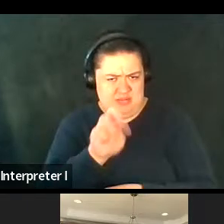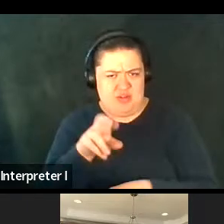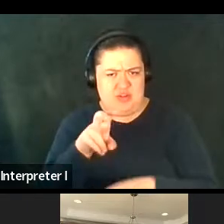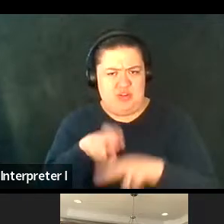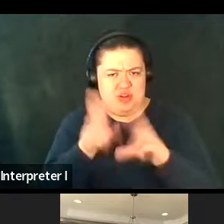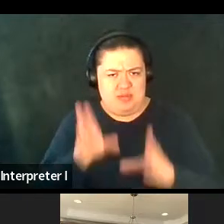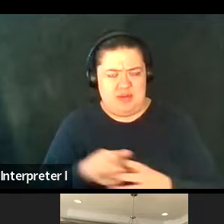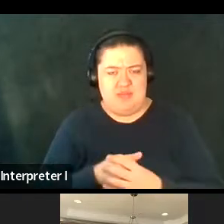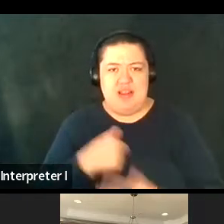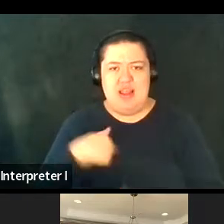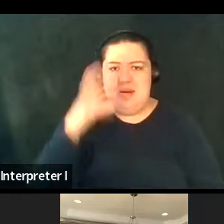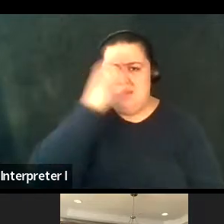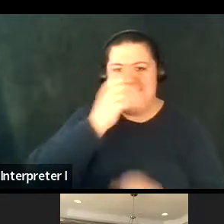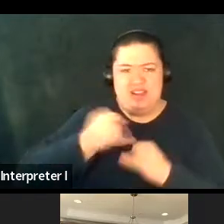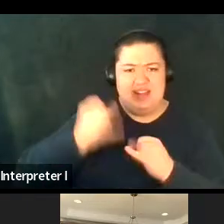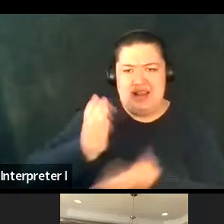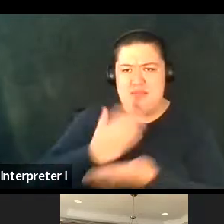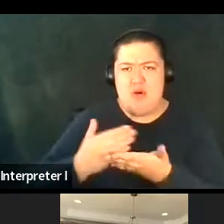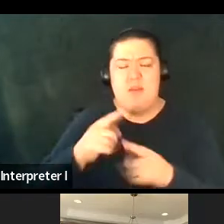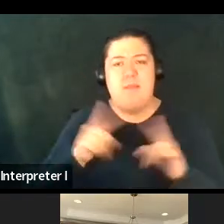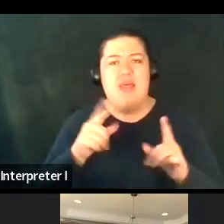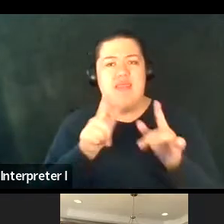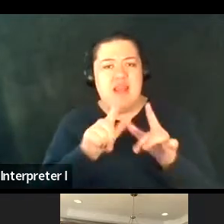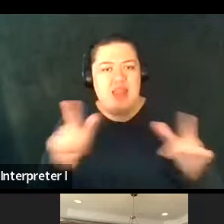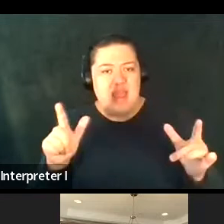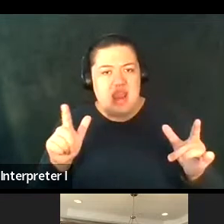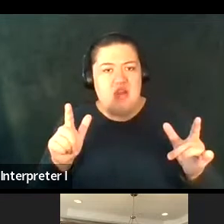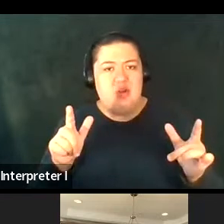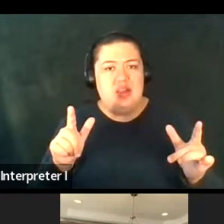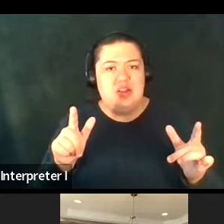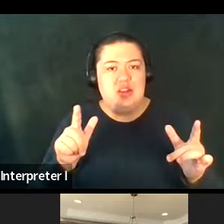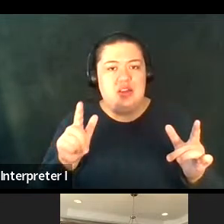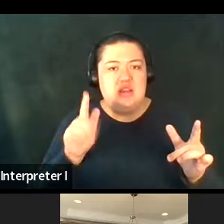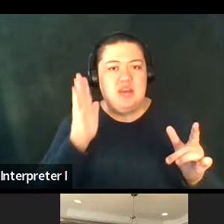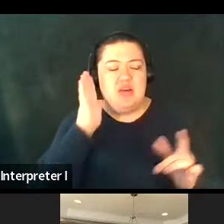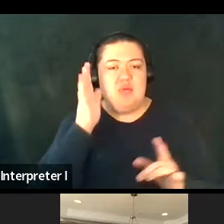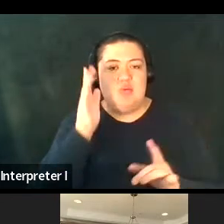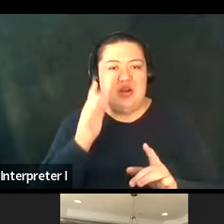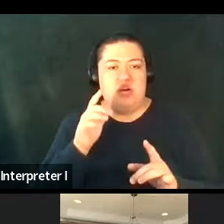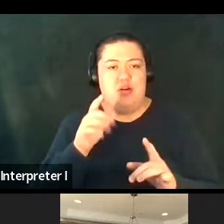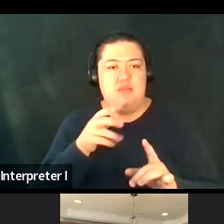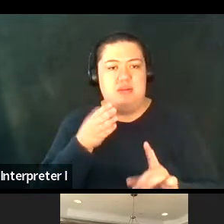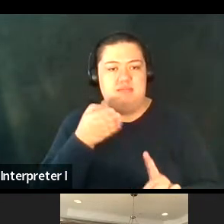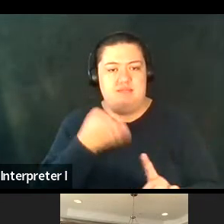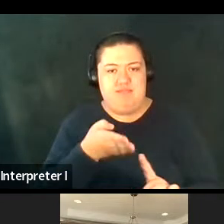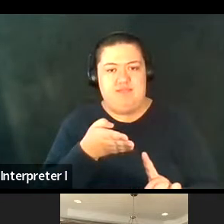I missed the very last part of it, but the language that would be struck,